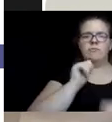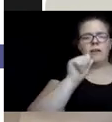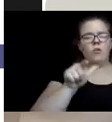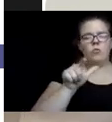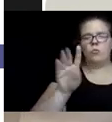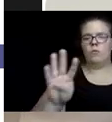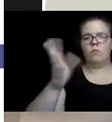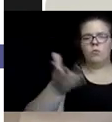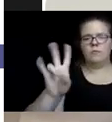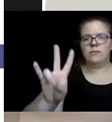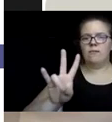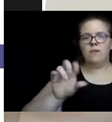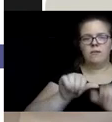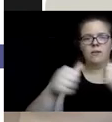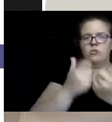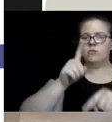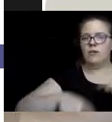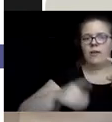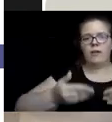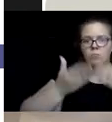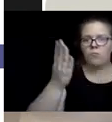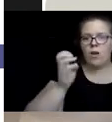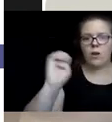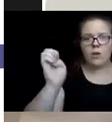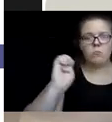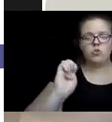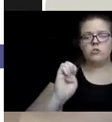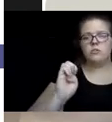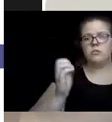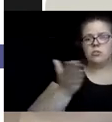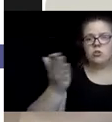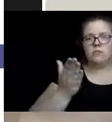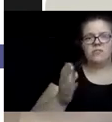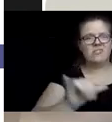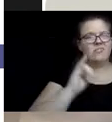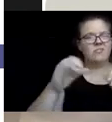cannot provide emergency services. Same with Office for Aging.